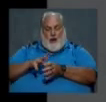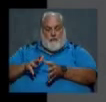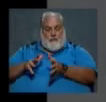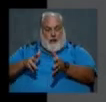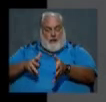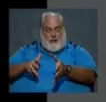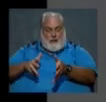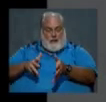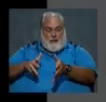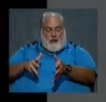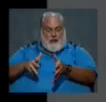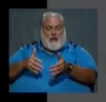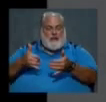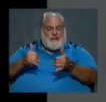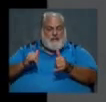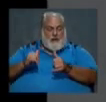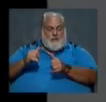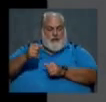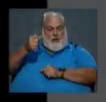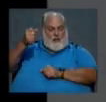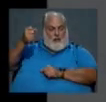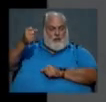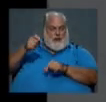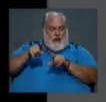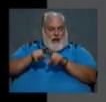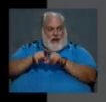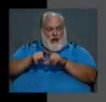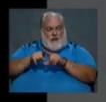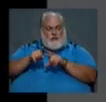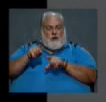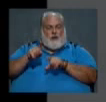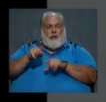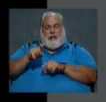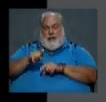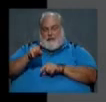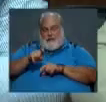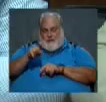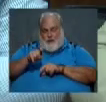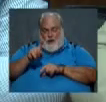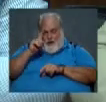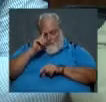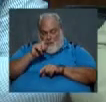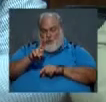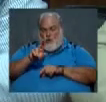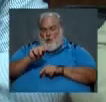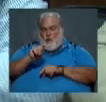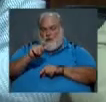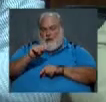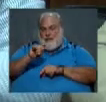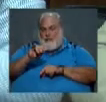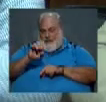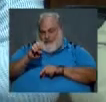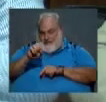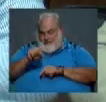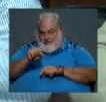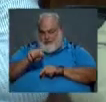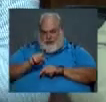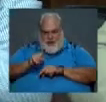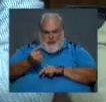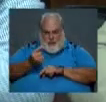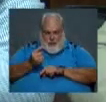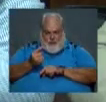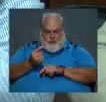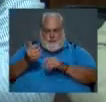being retained as utility easements, as noted in paragraph G of the staff report. Item 2, file